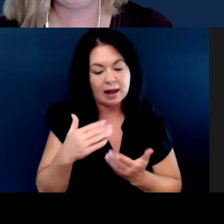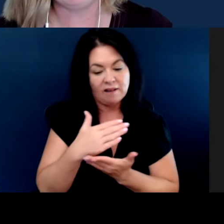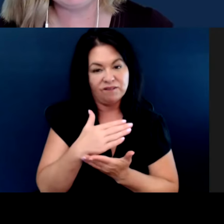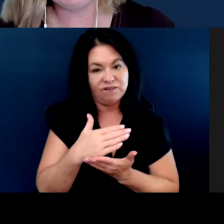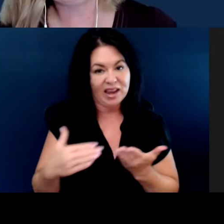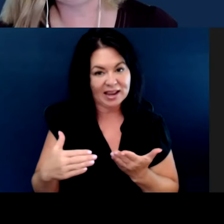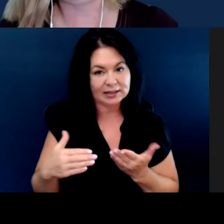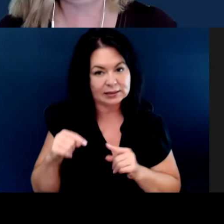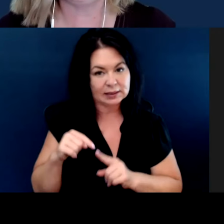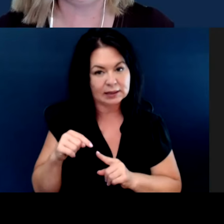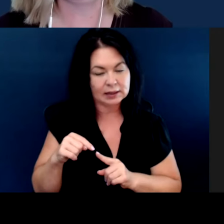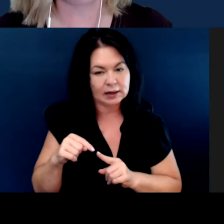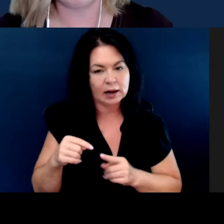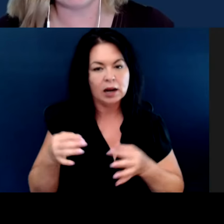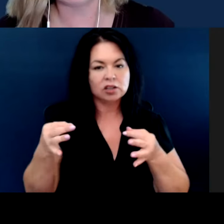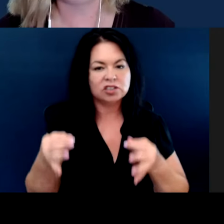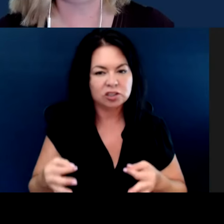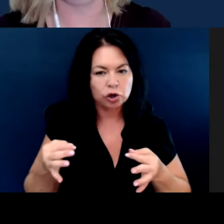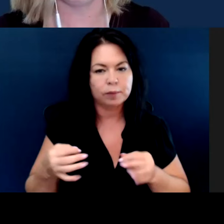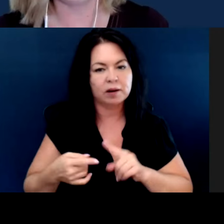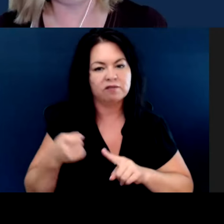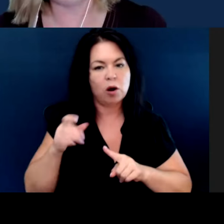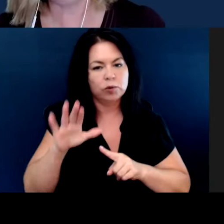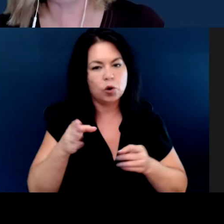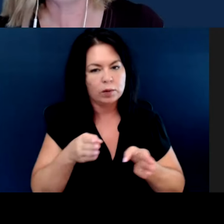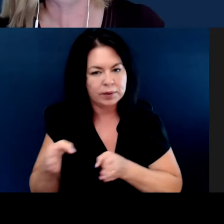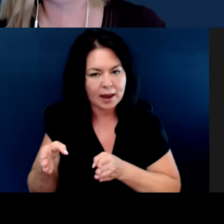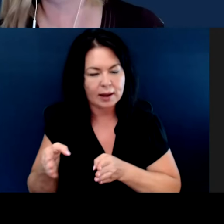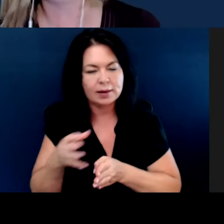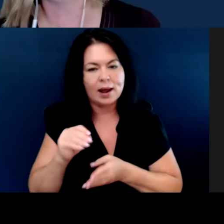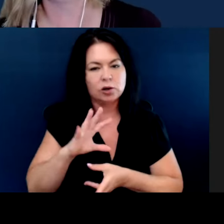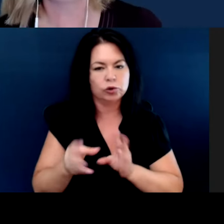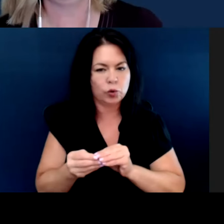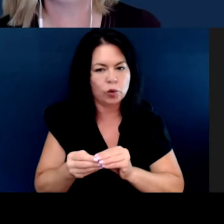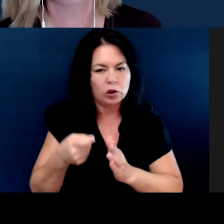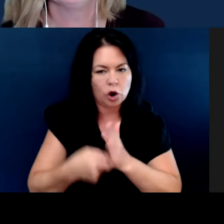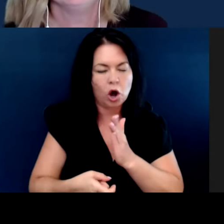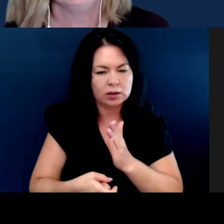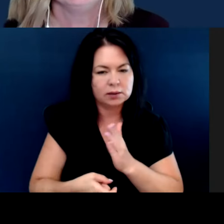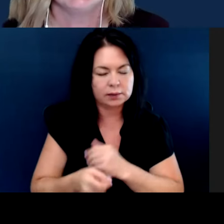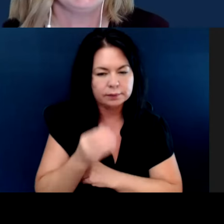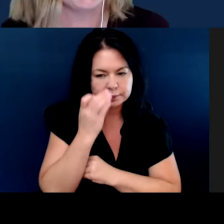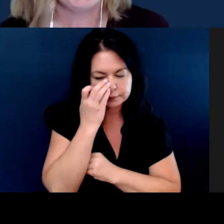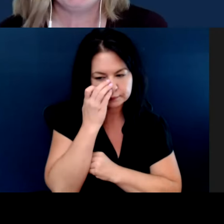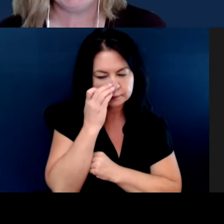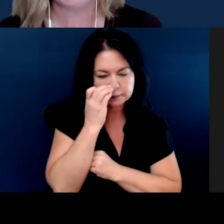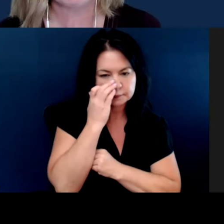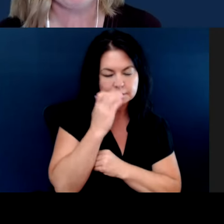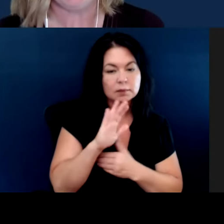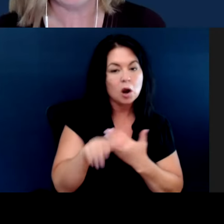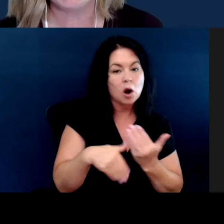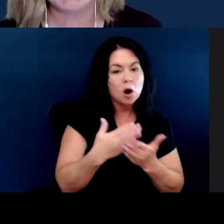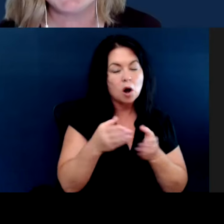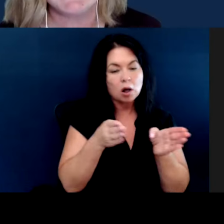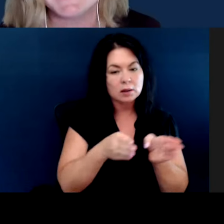by the plan and your total medication costs, where you fall into for each of those phases. Not all plans